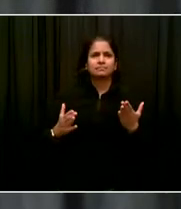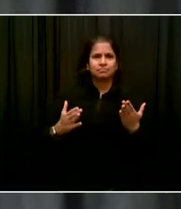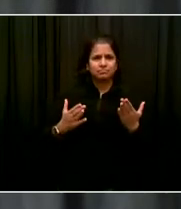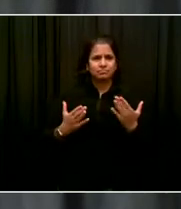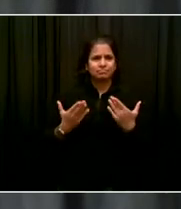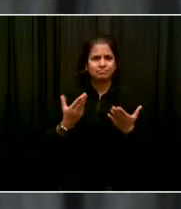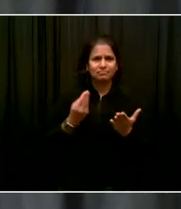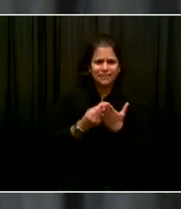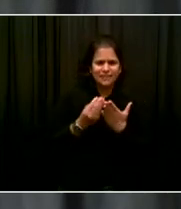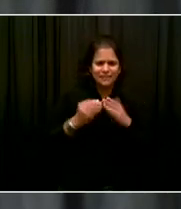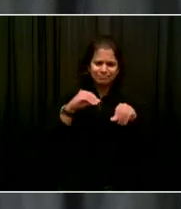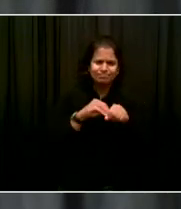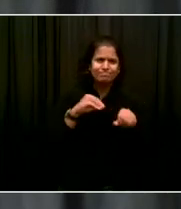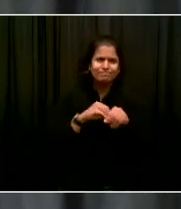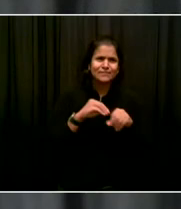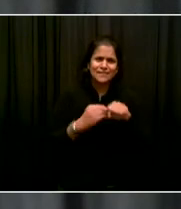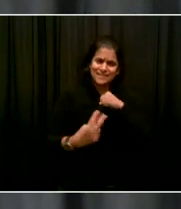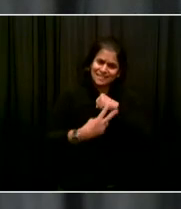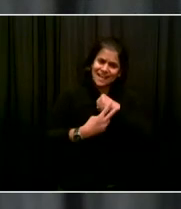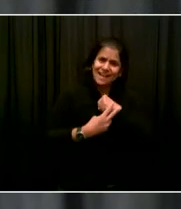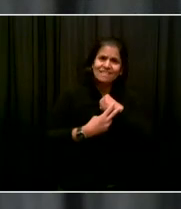home. Because